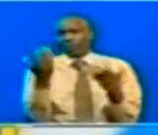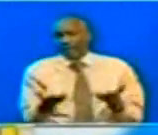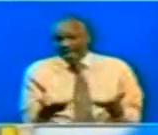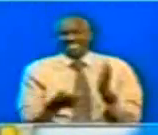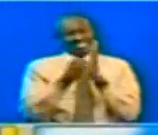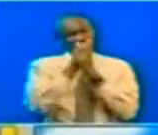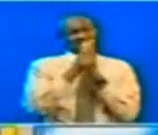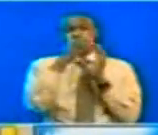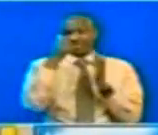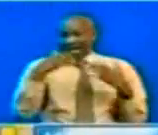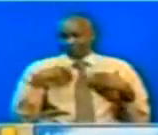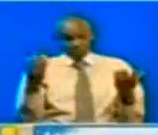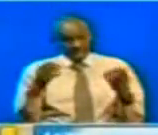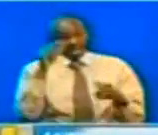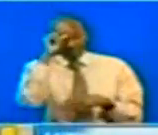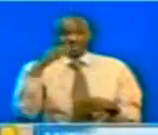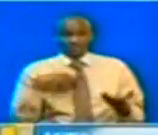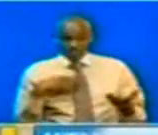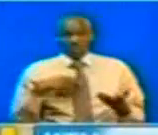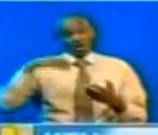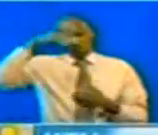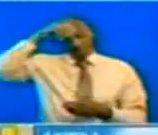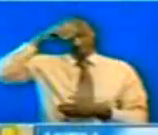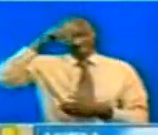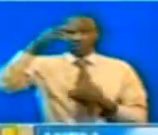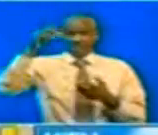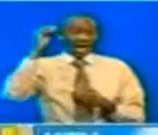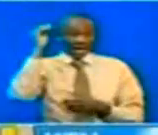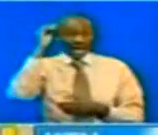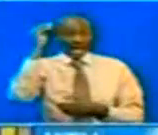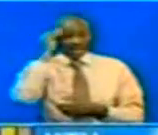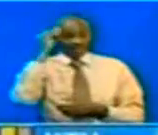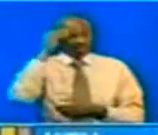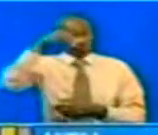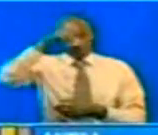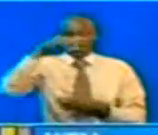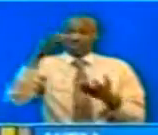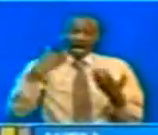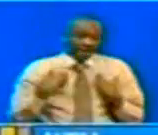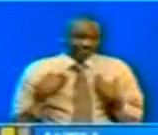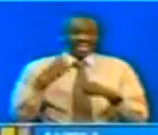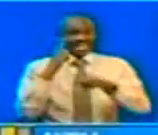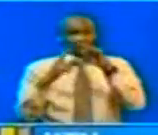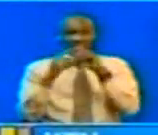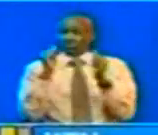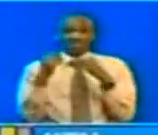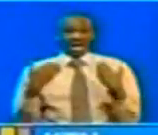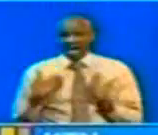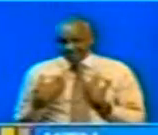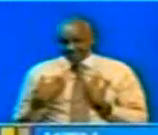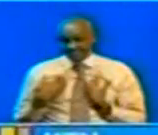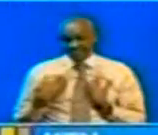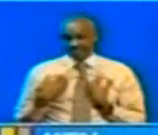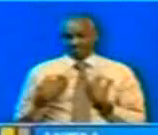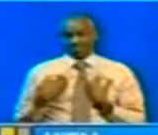skills we have in the government, what qualifications, academic qualifications, levels of experience, how many we really